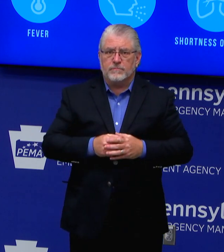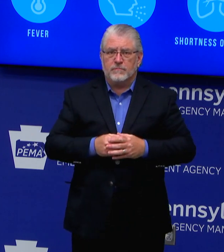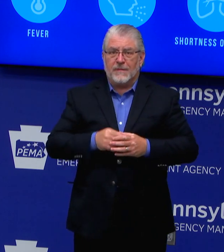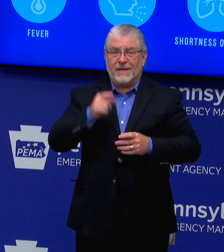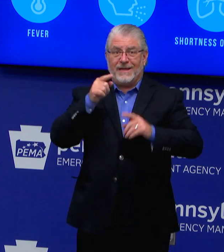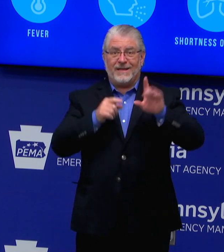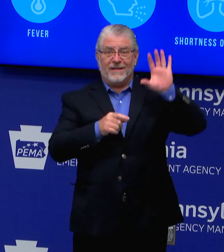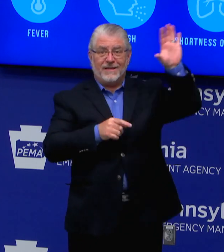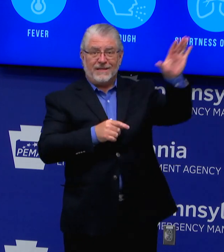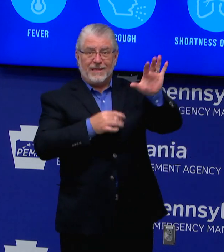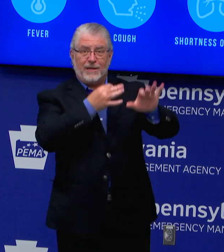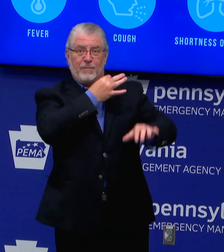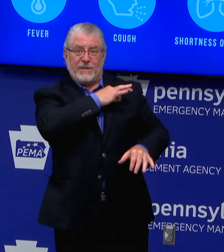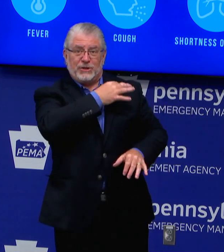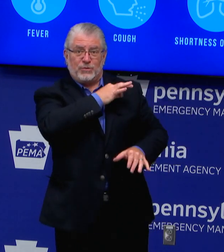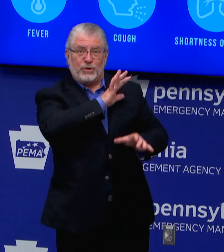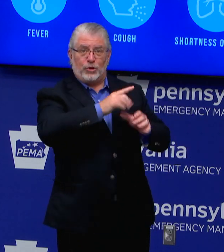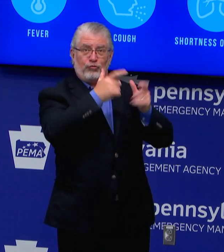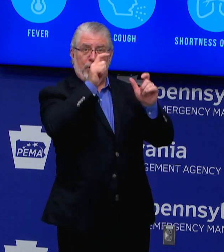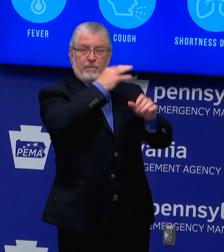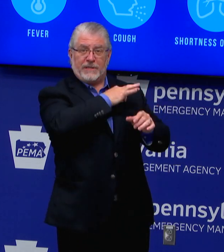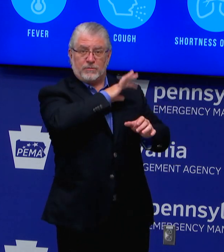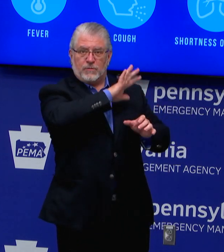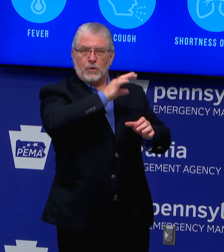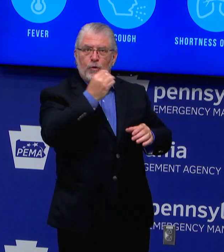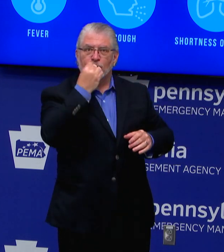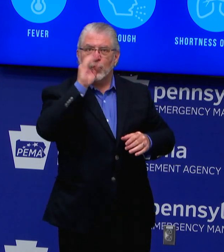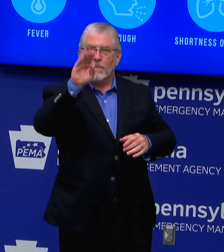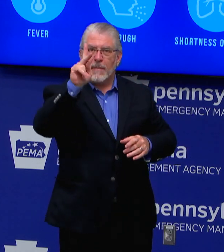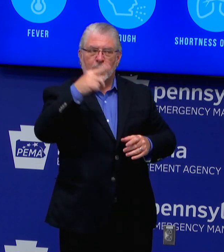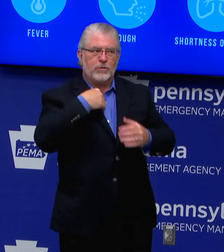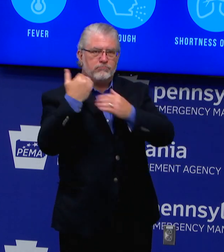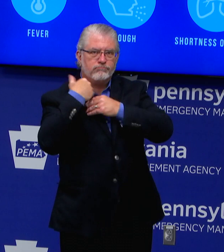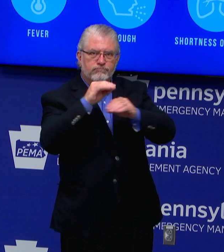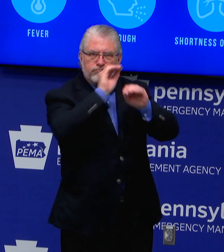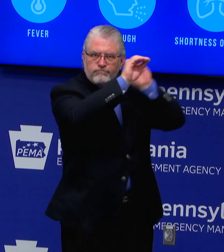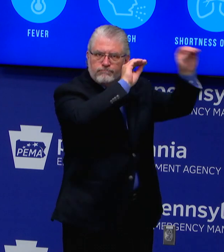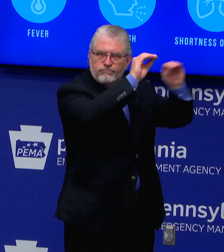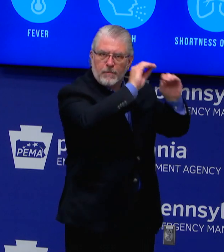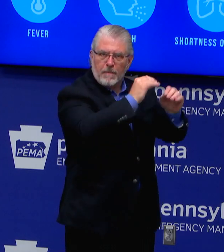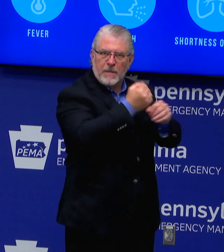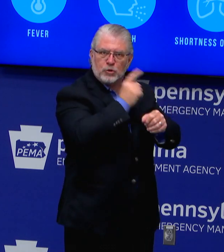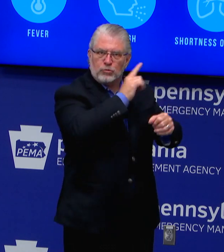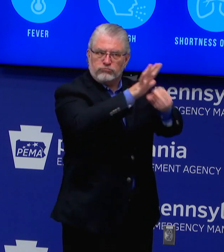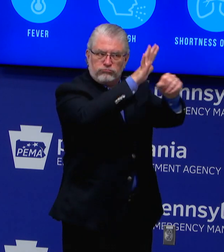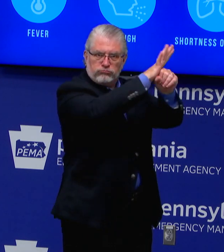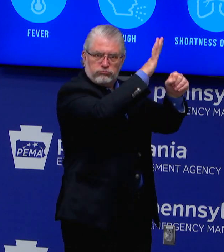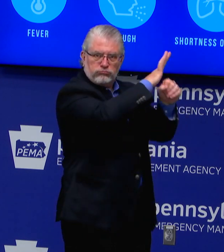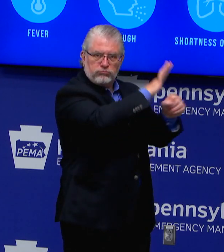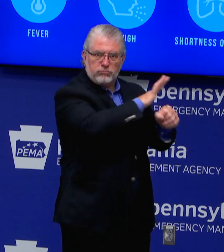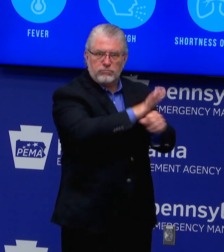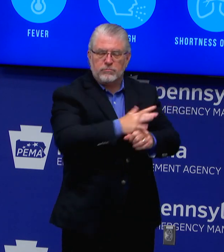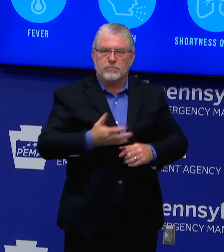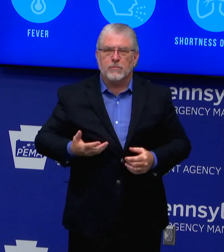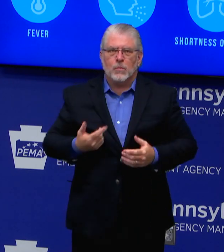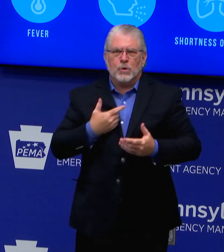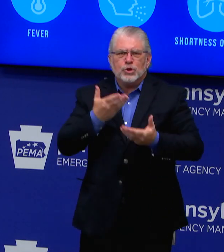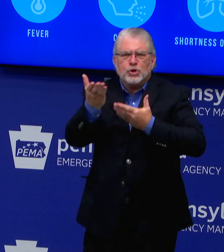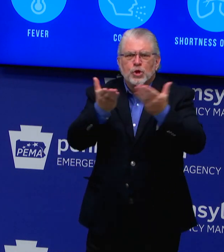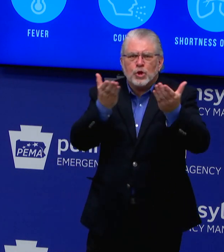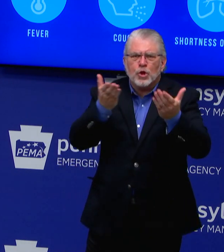families in need. We've transported various commodities across the Commonwealth to include PPE, medical equipment, and